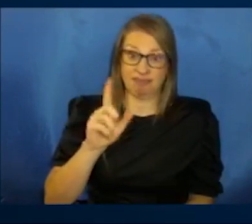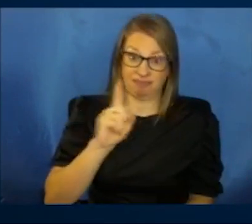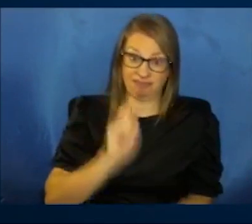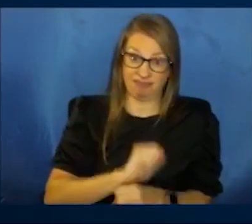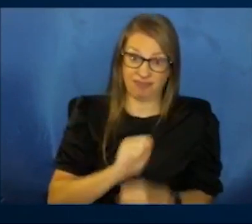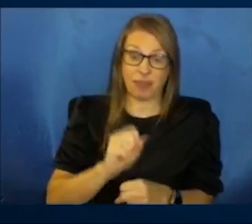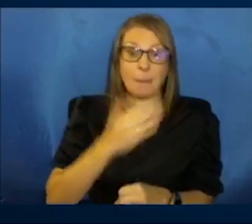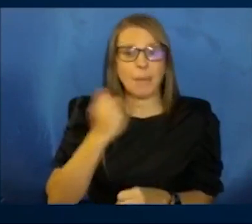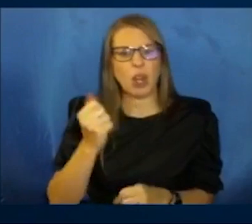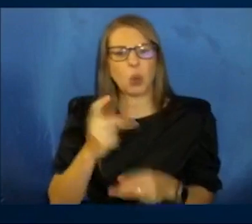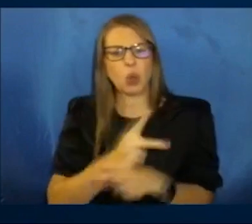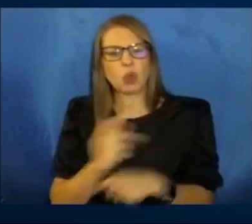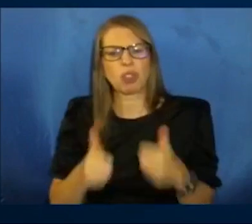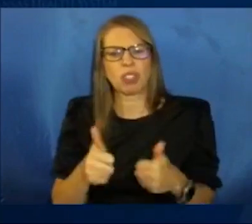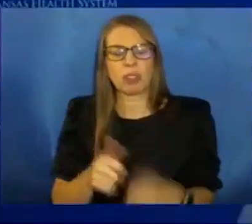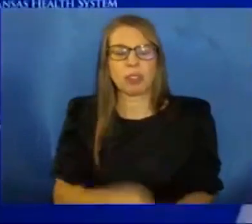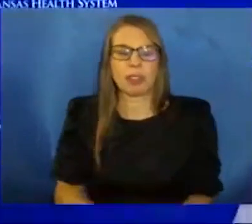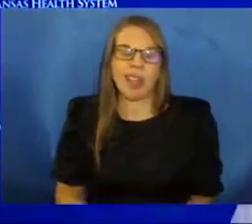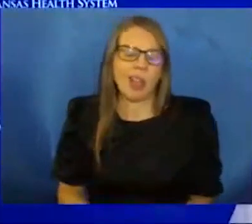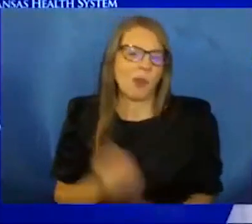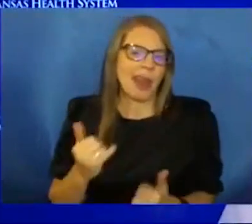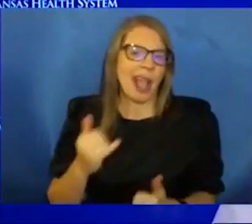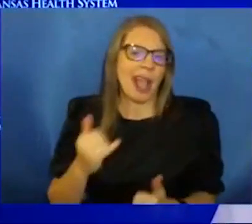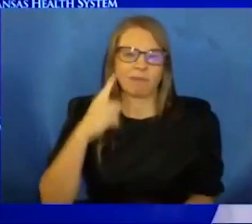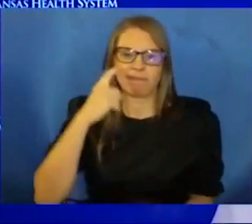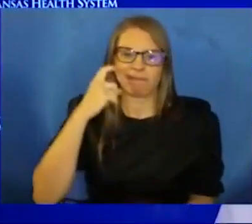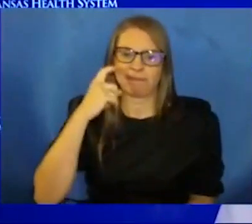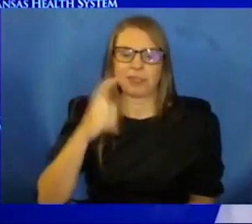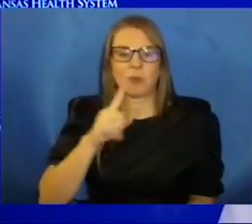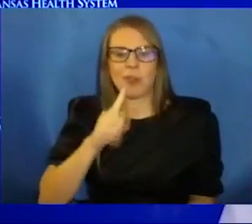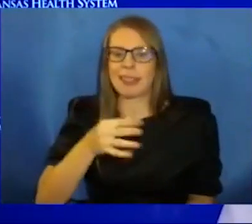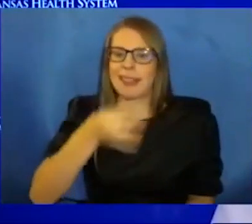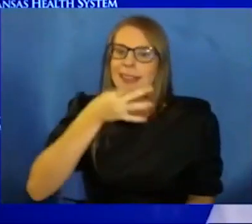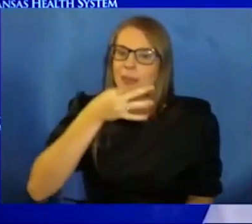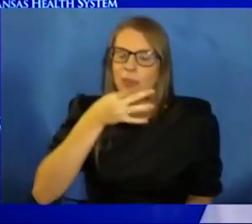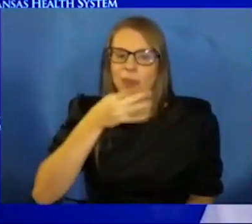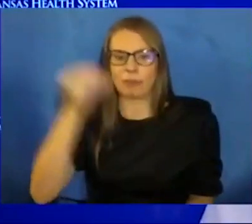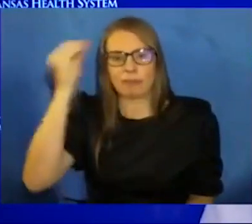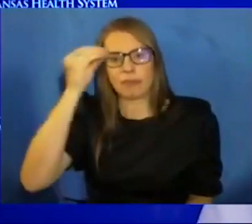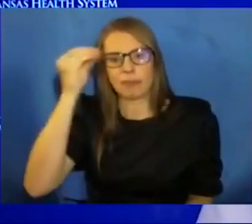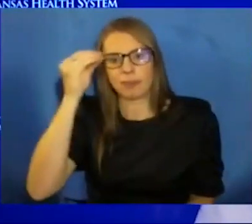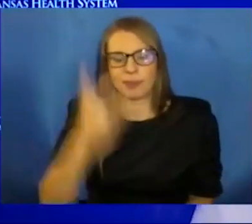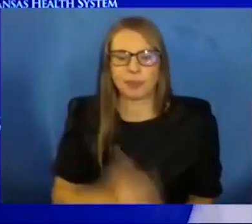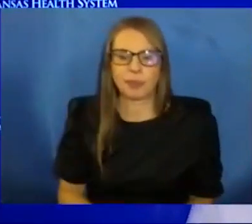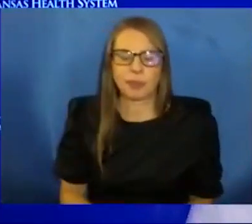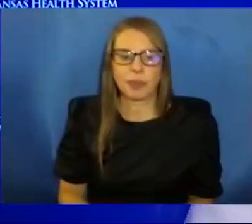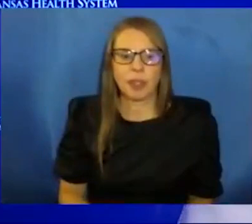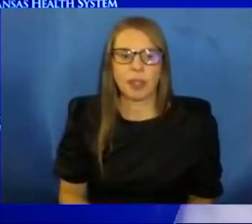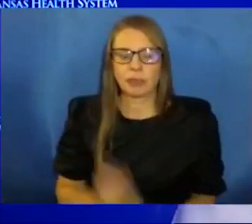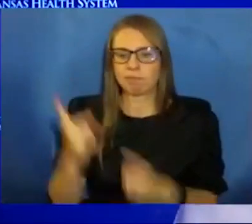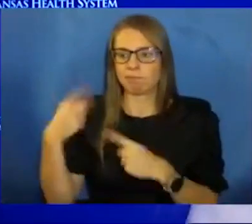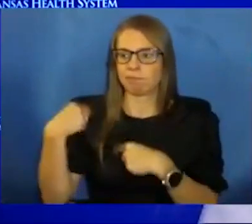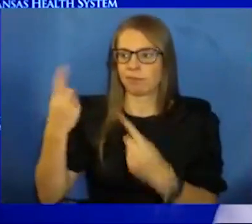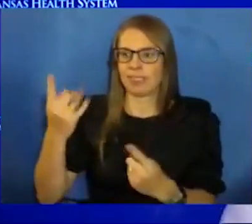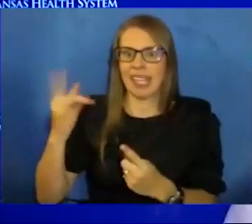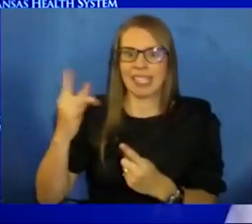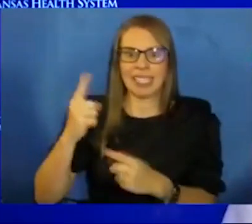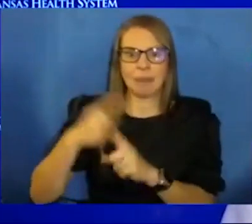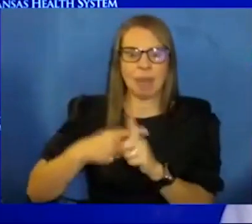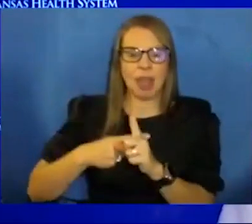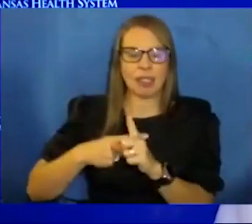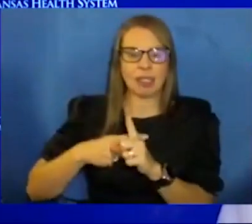this viewer says, I've been seeing articles that this pandemic is shifting to an endemic. Is this true? Would this be for the better or